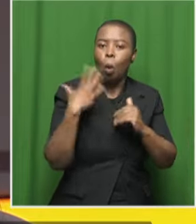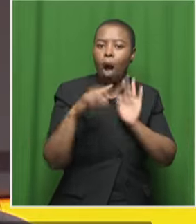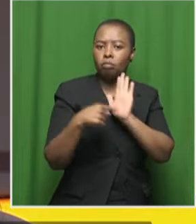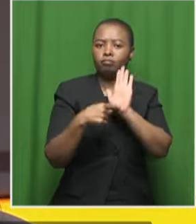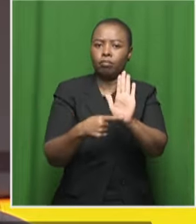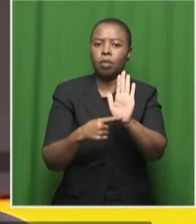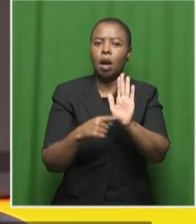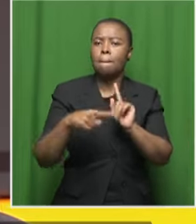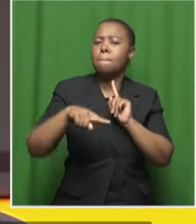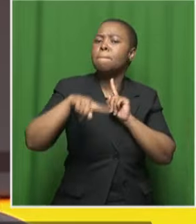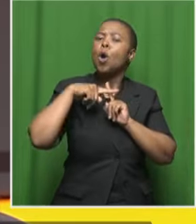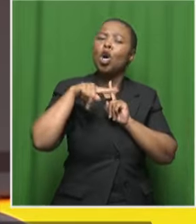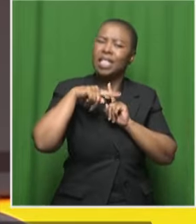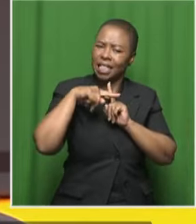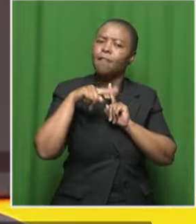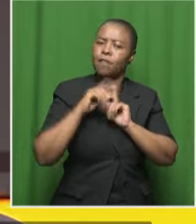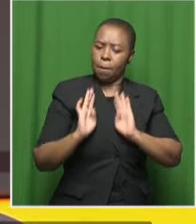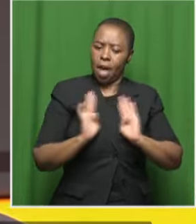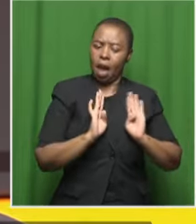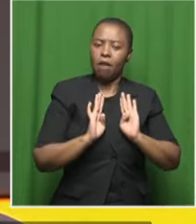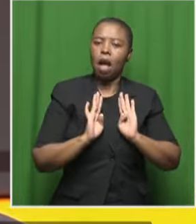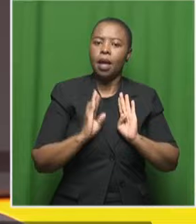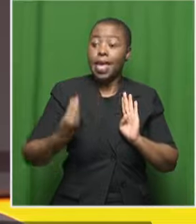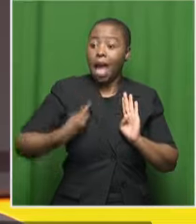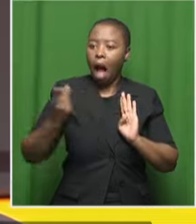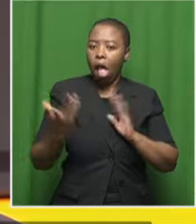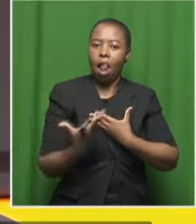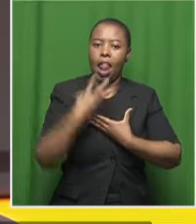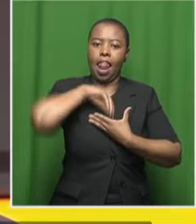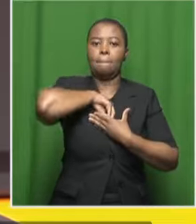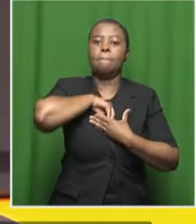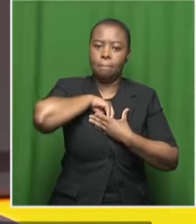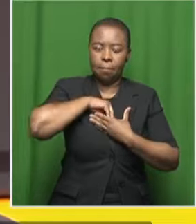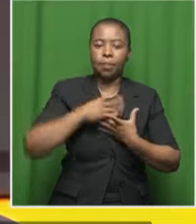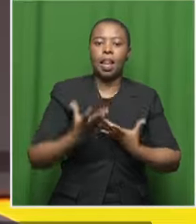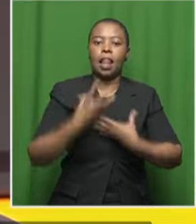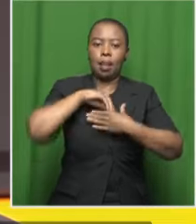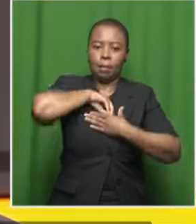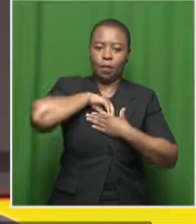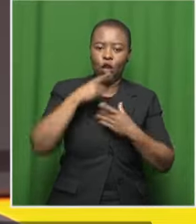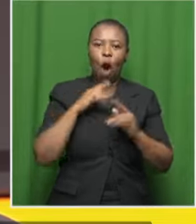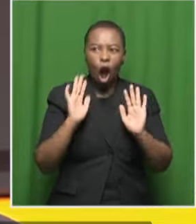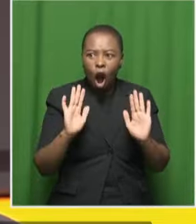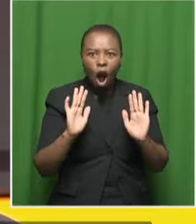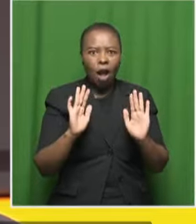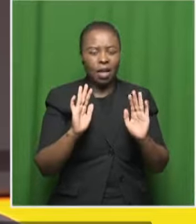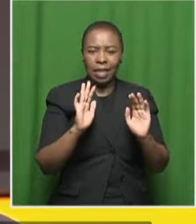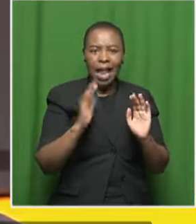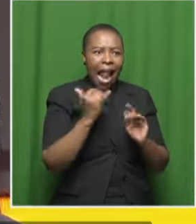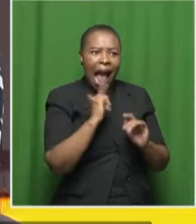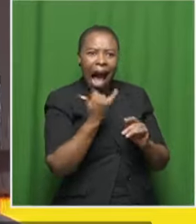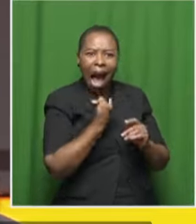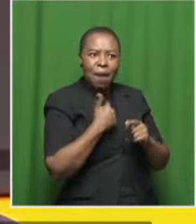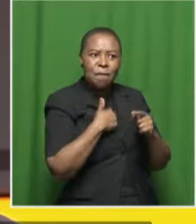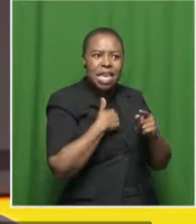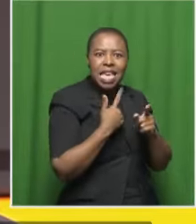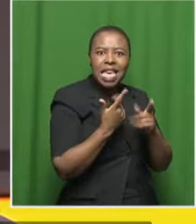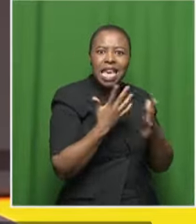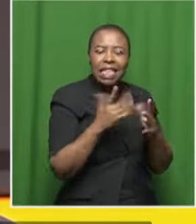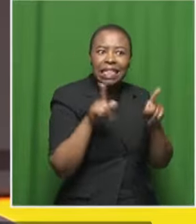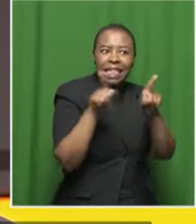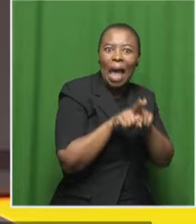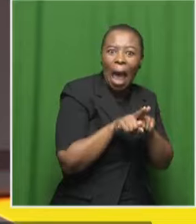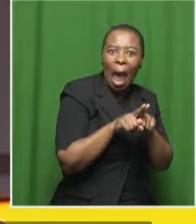positive behavior that we want young people to undertake. If I see you and I'm like, oh, wait, she's a little bit like me. Maybe, look, we're wearing the